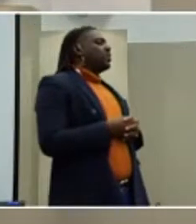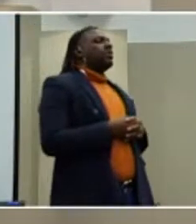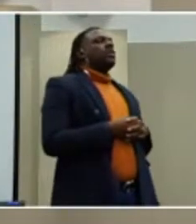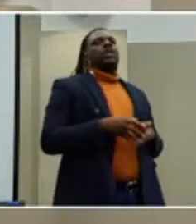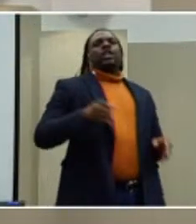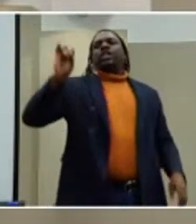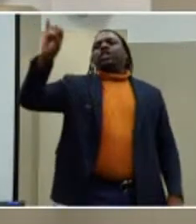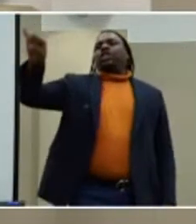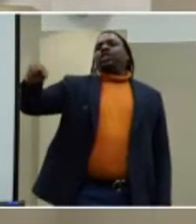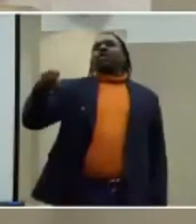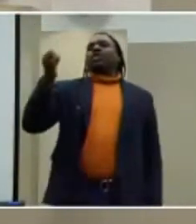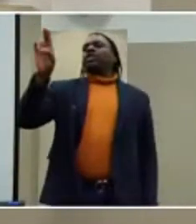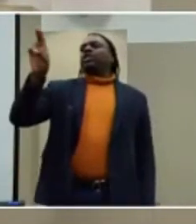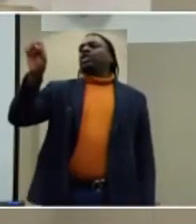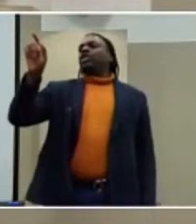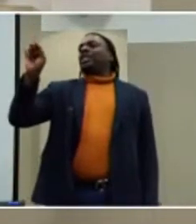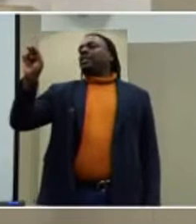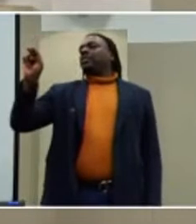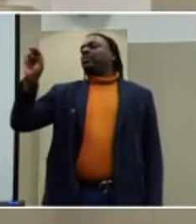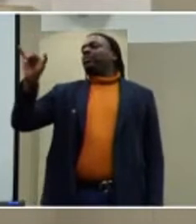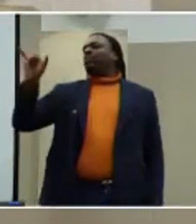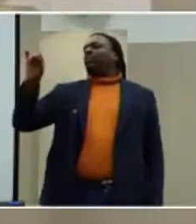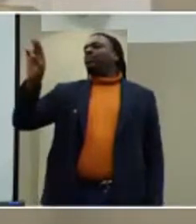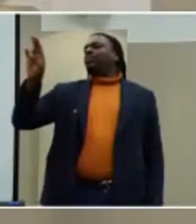Justin Young.